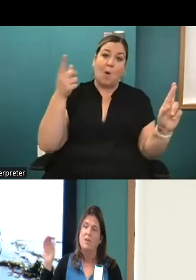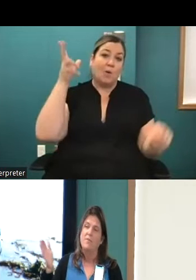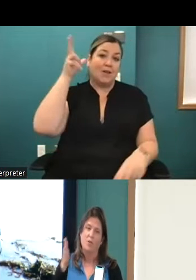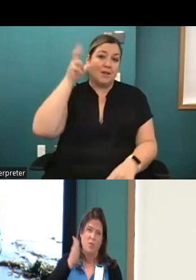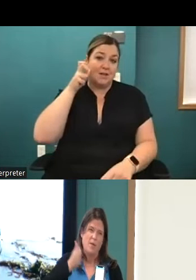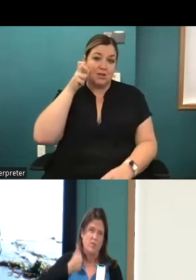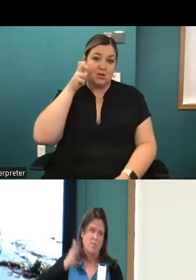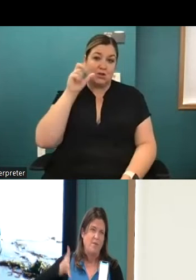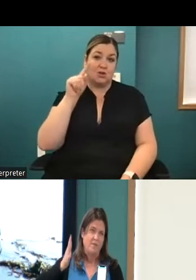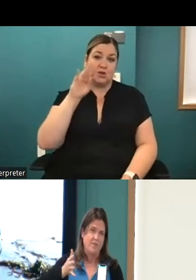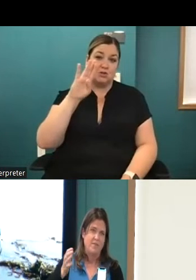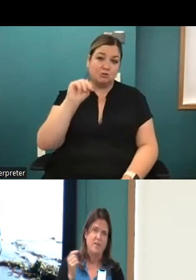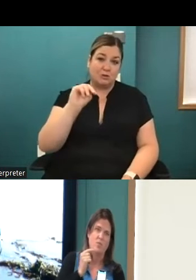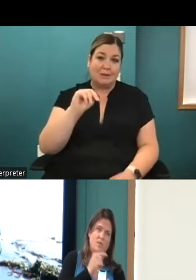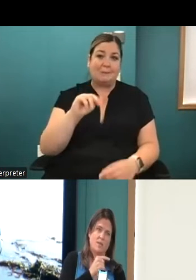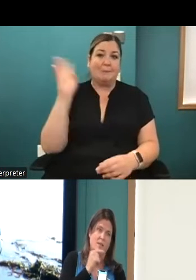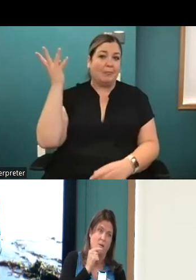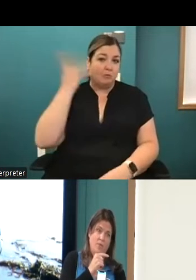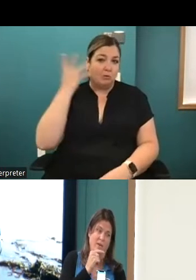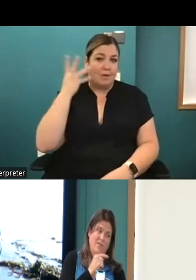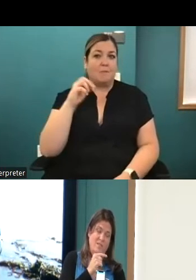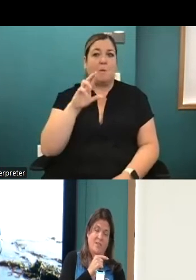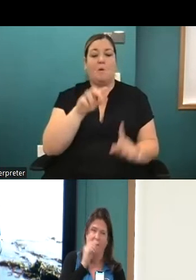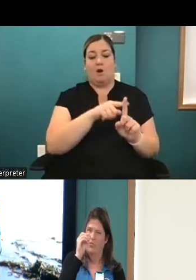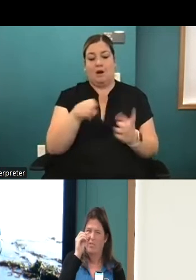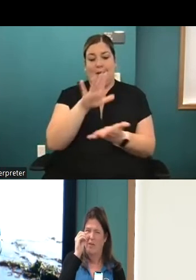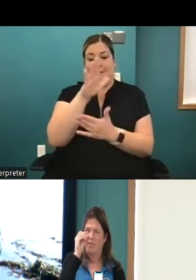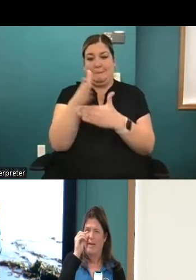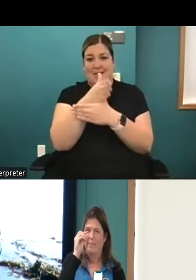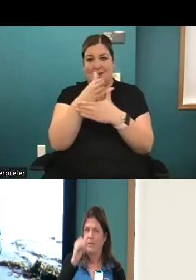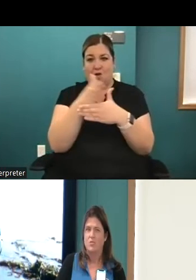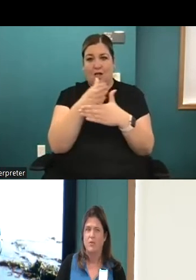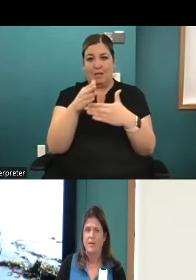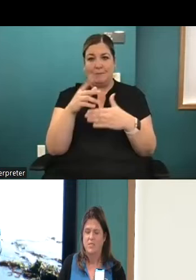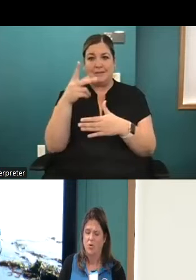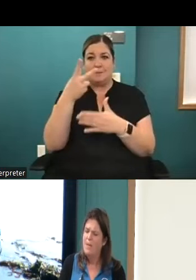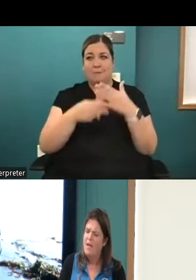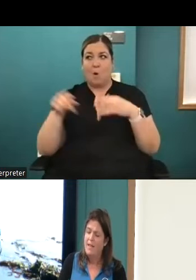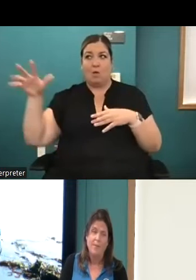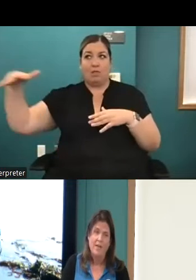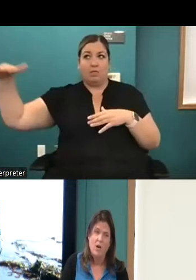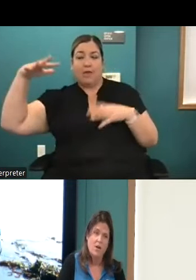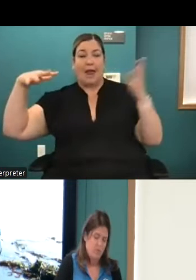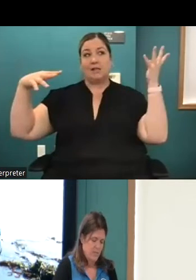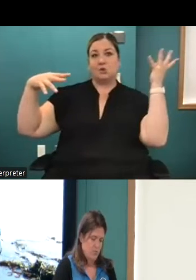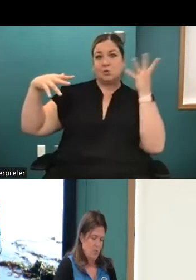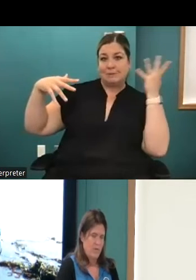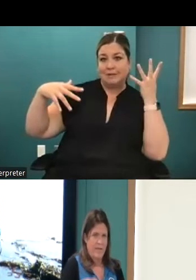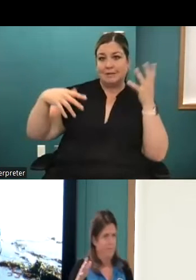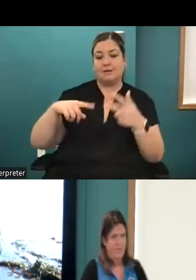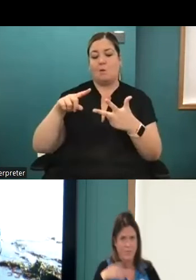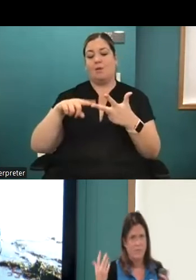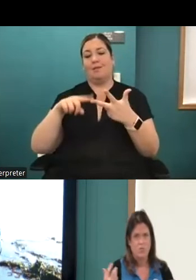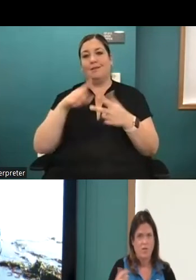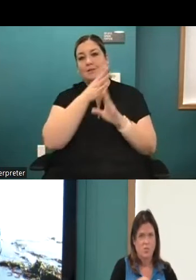signal. If they go in the middle, it's about 50-50, or all the way to the left, they're just going to hear a tiny bit of the streaming. So like my daughter in school, when